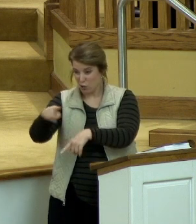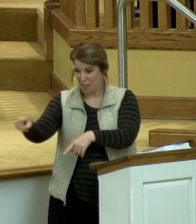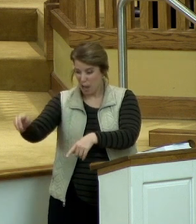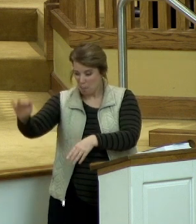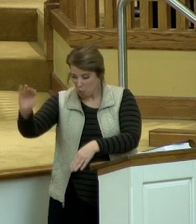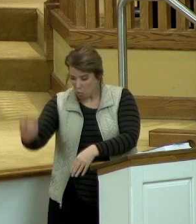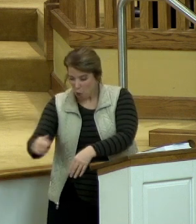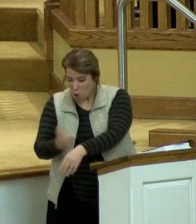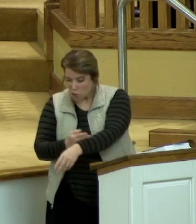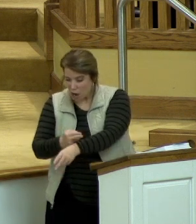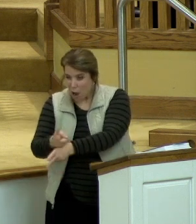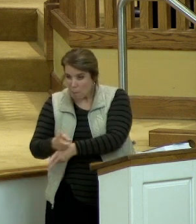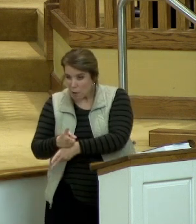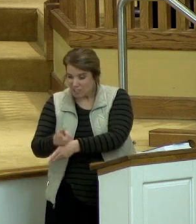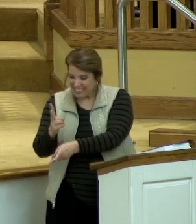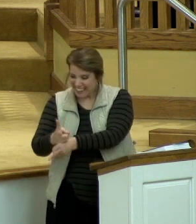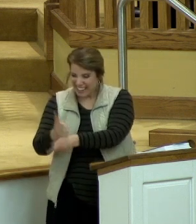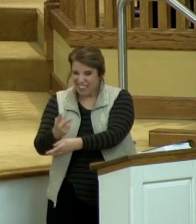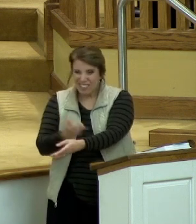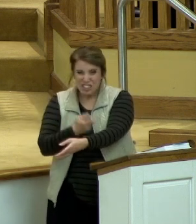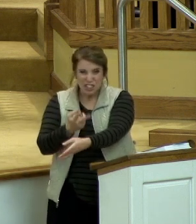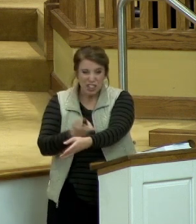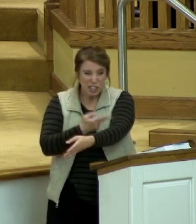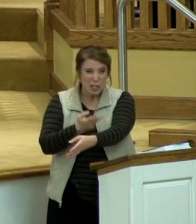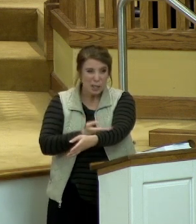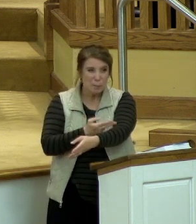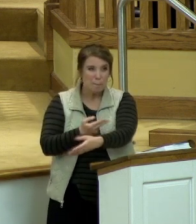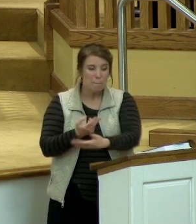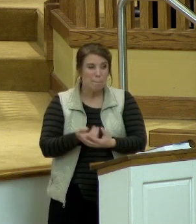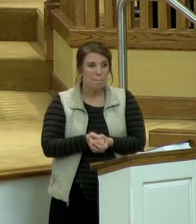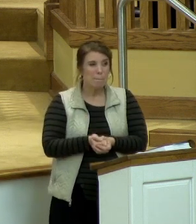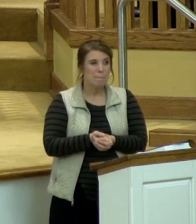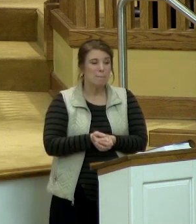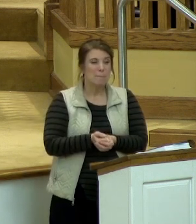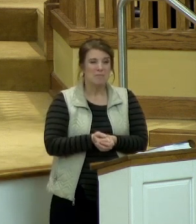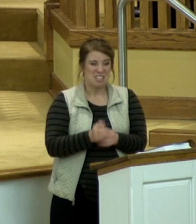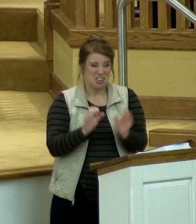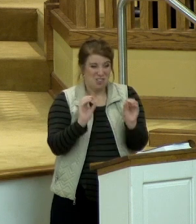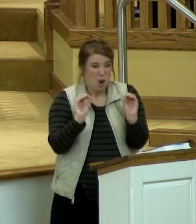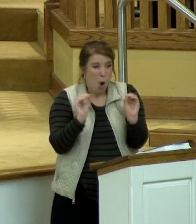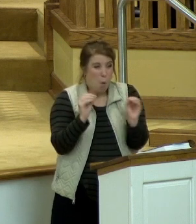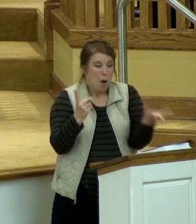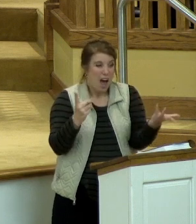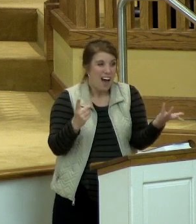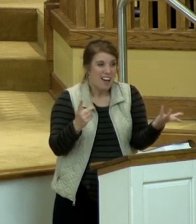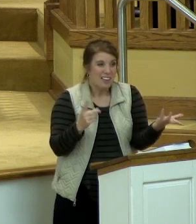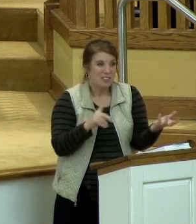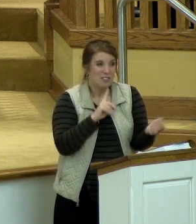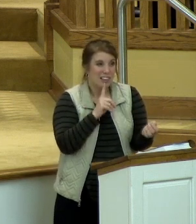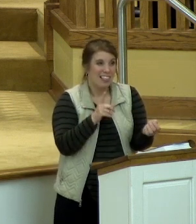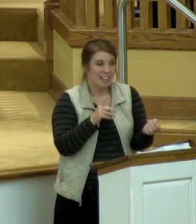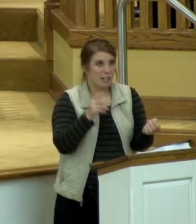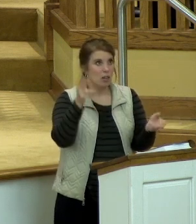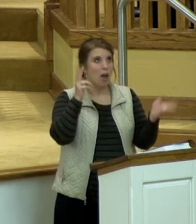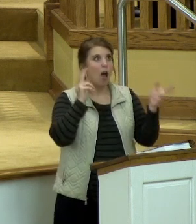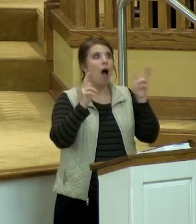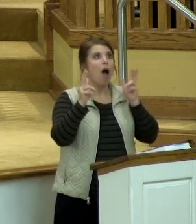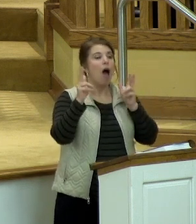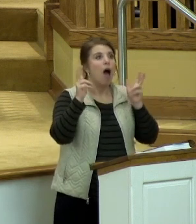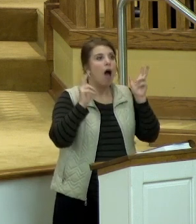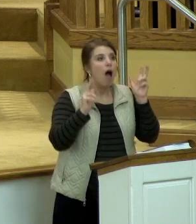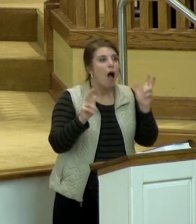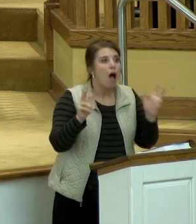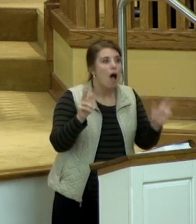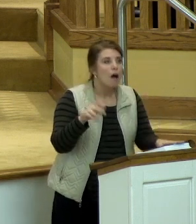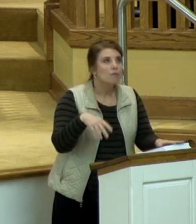low in the family, taking care of the sheep like David did, and so on. So they were nobodies, in essence. And they heard all this stuff and